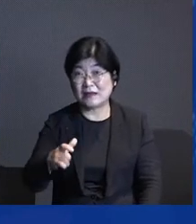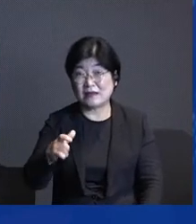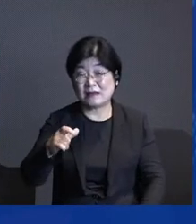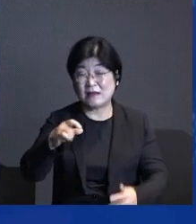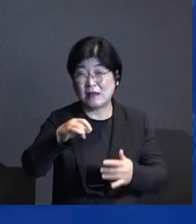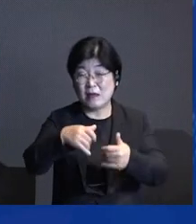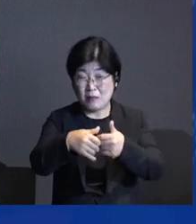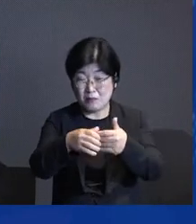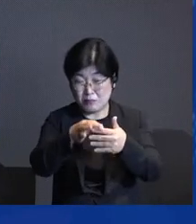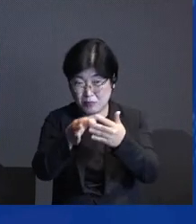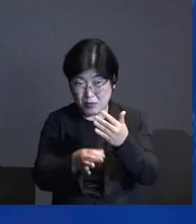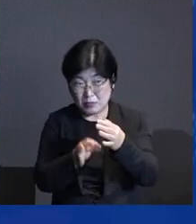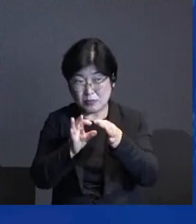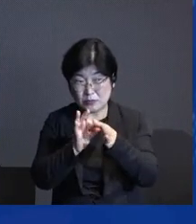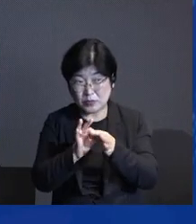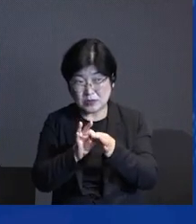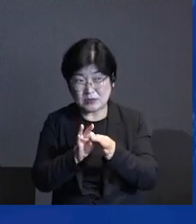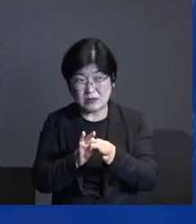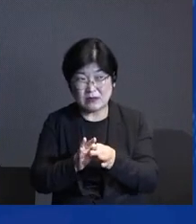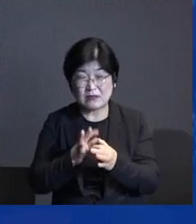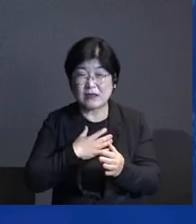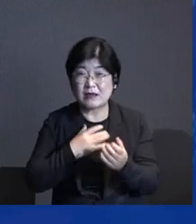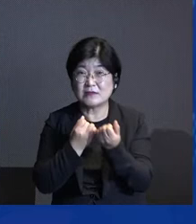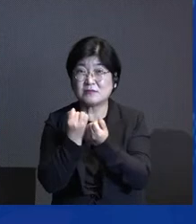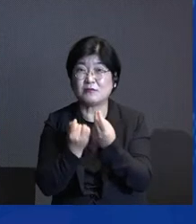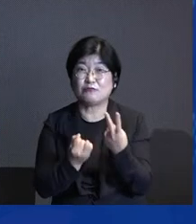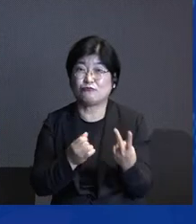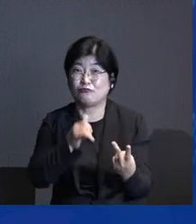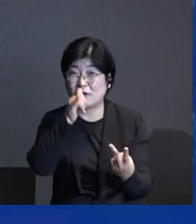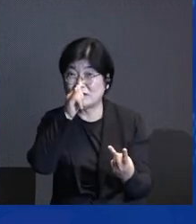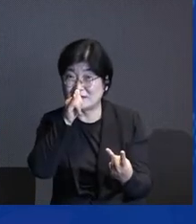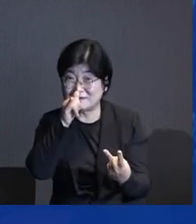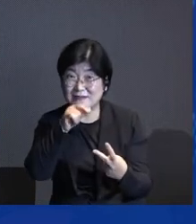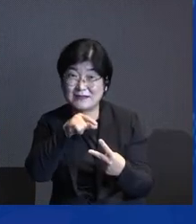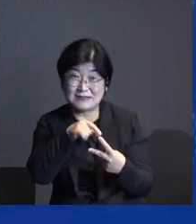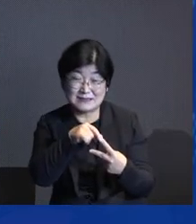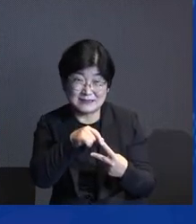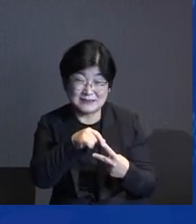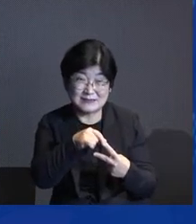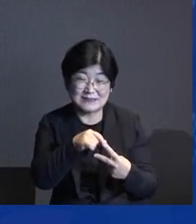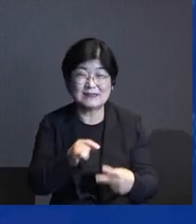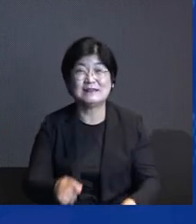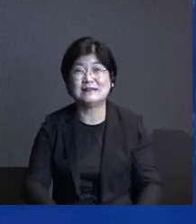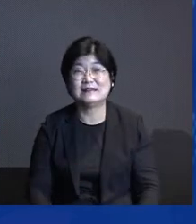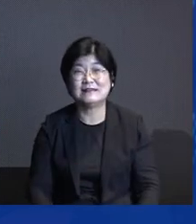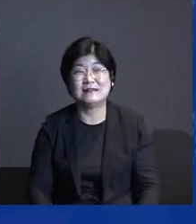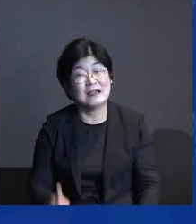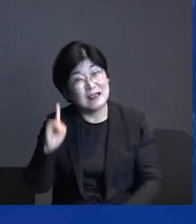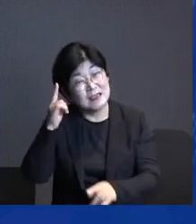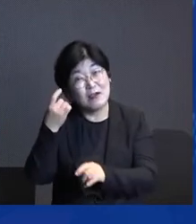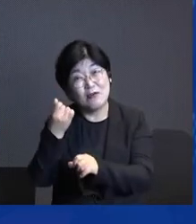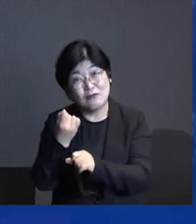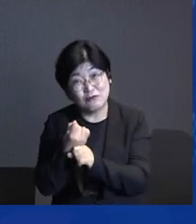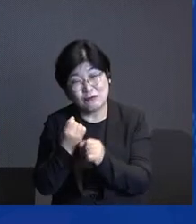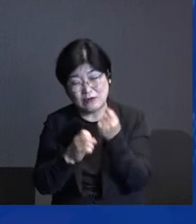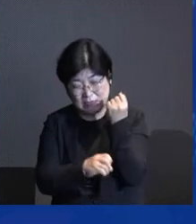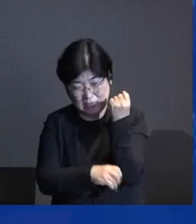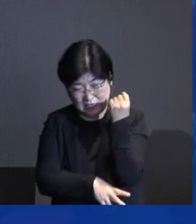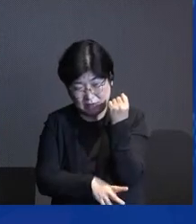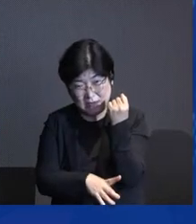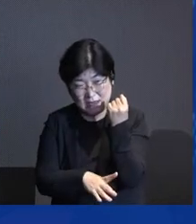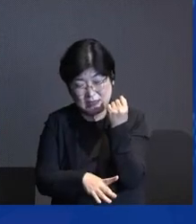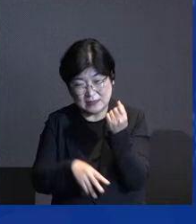you 2 points of future consideration, which include research-based and community-based